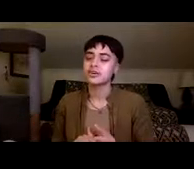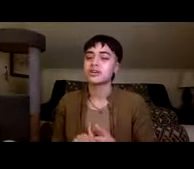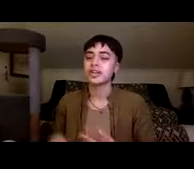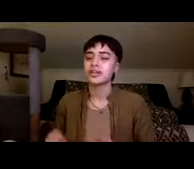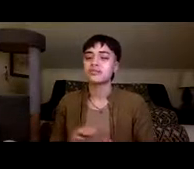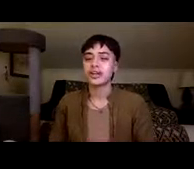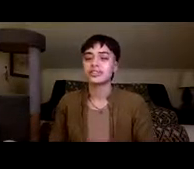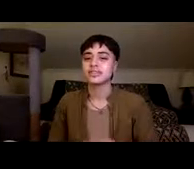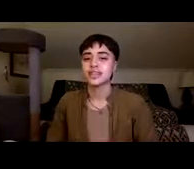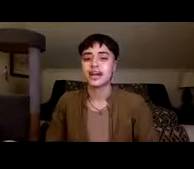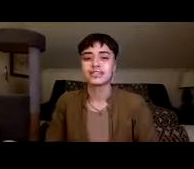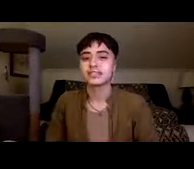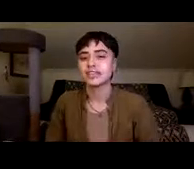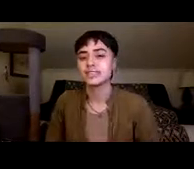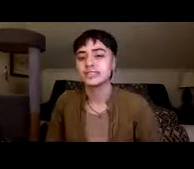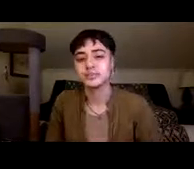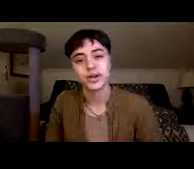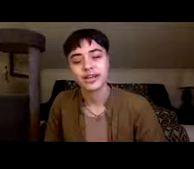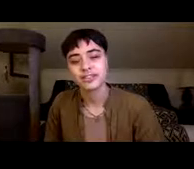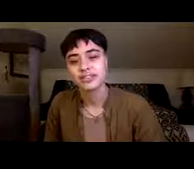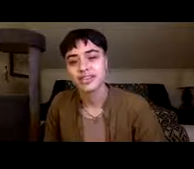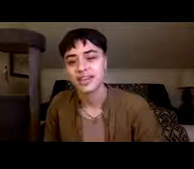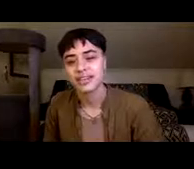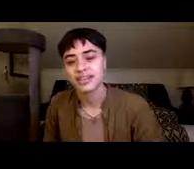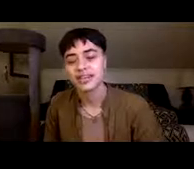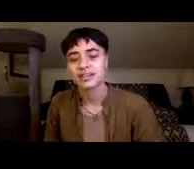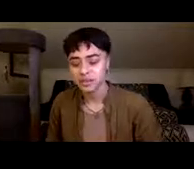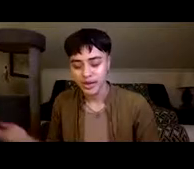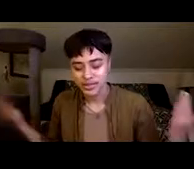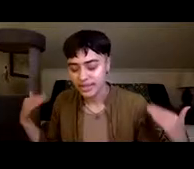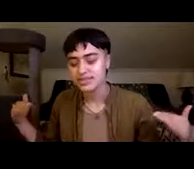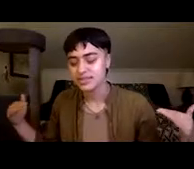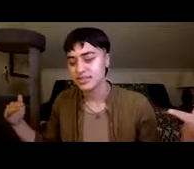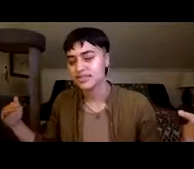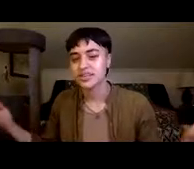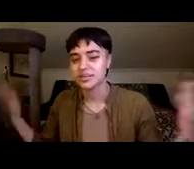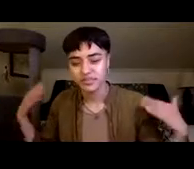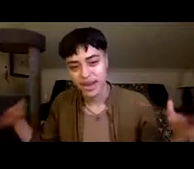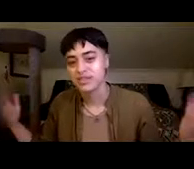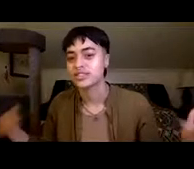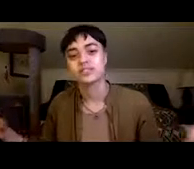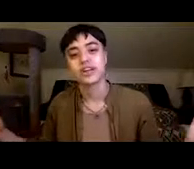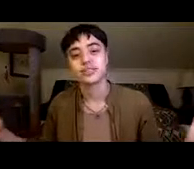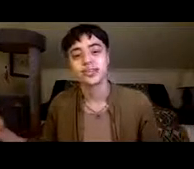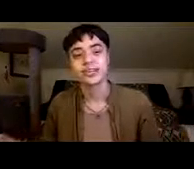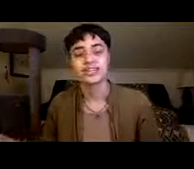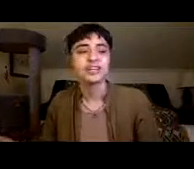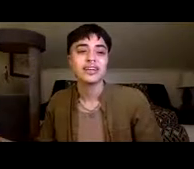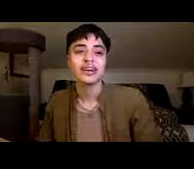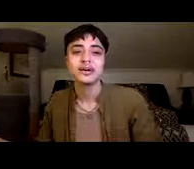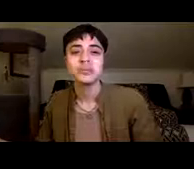of all, like rest and relax and like decompress and like process like having just